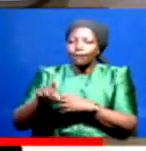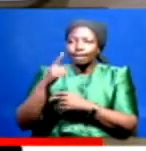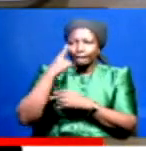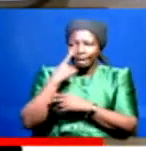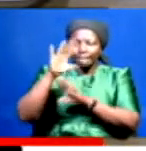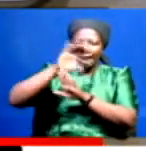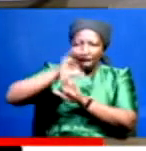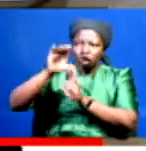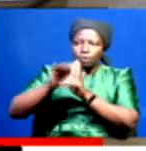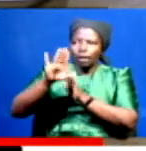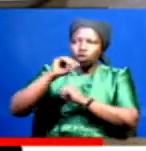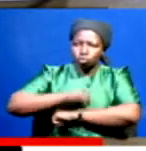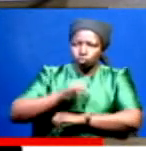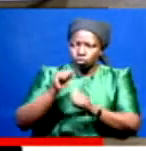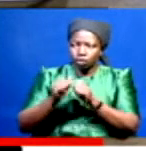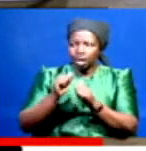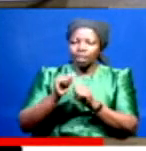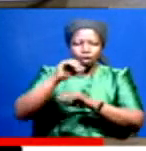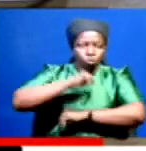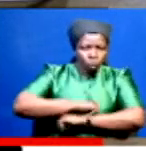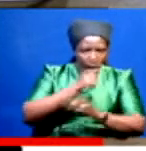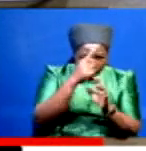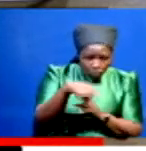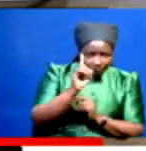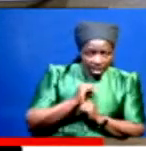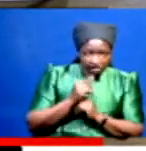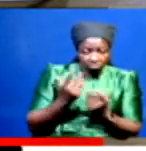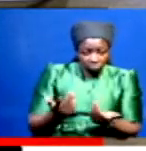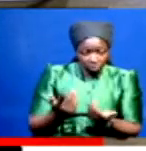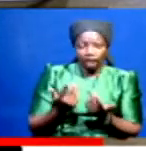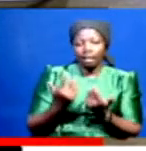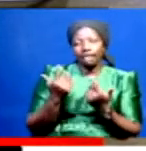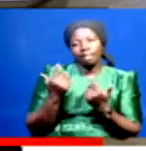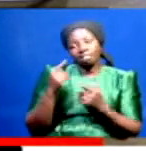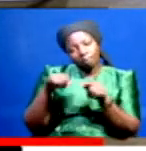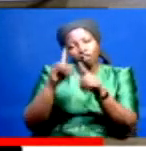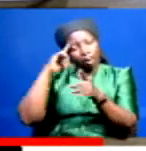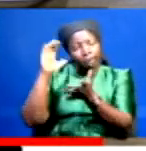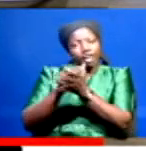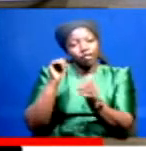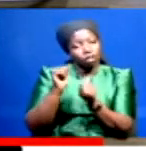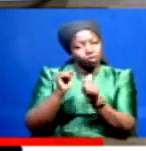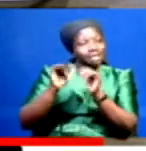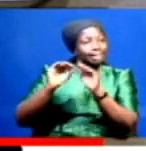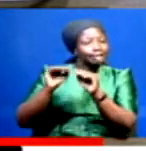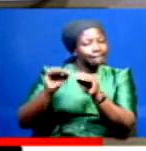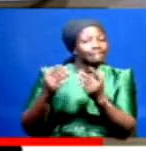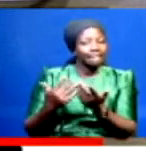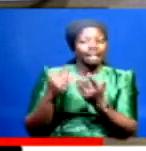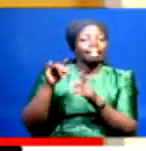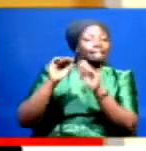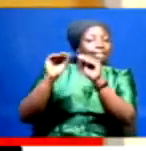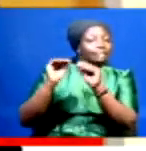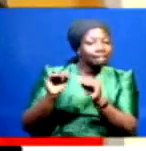you went to. Is the school approved? What do the doctrines, do they believe in? Do those doctrines actually